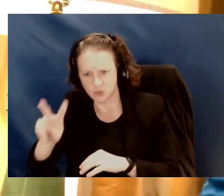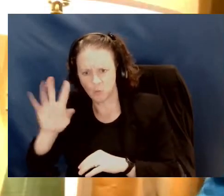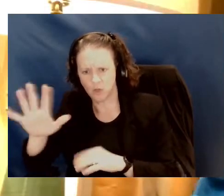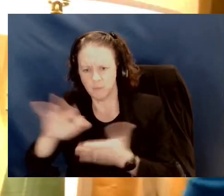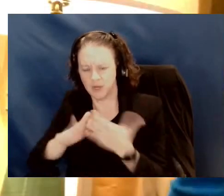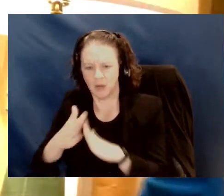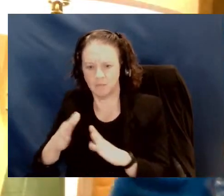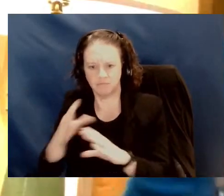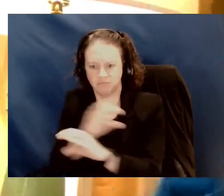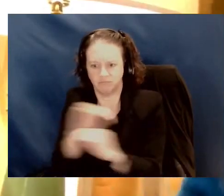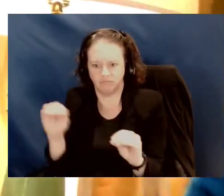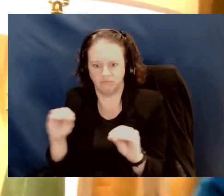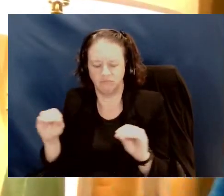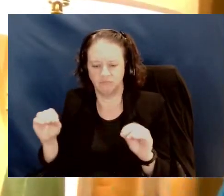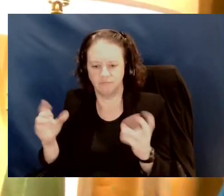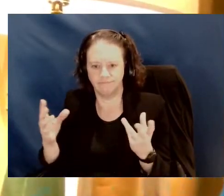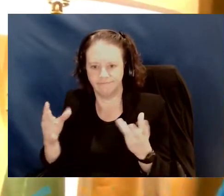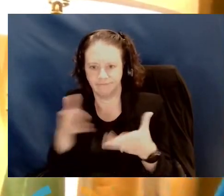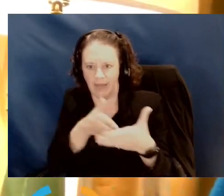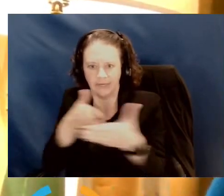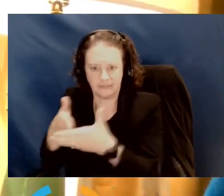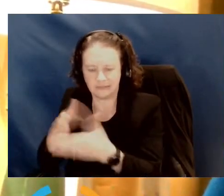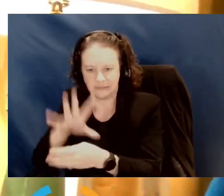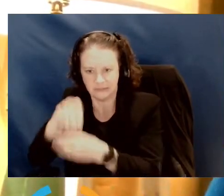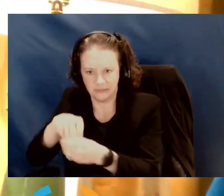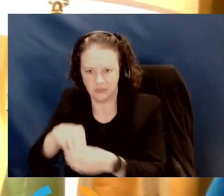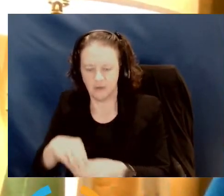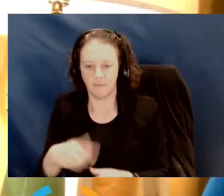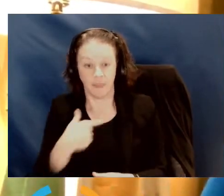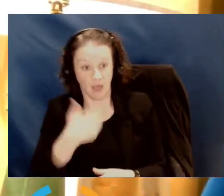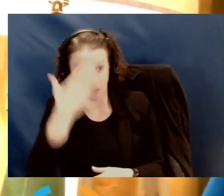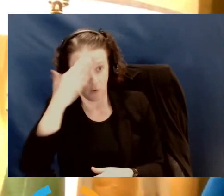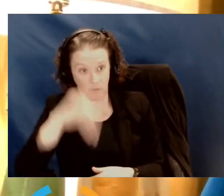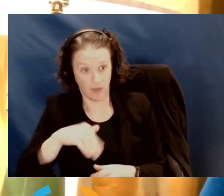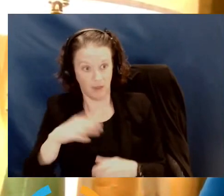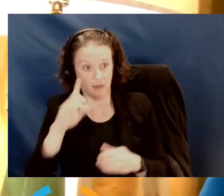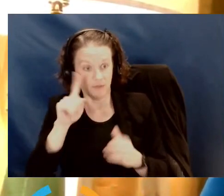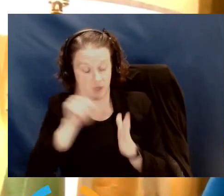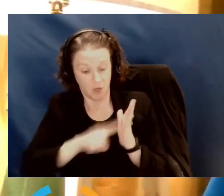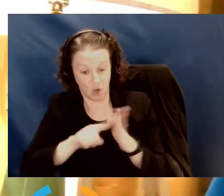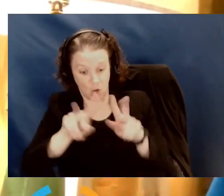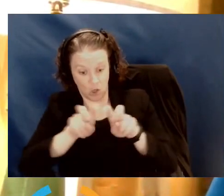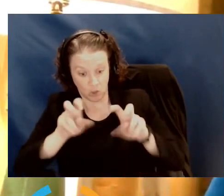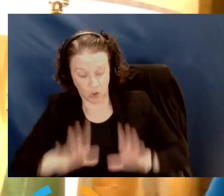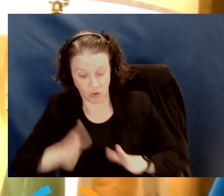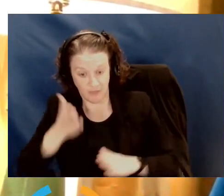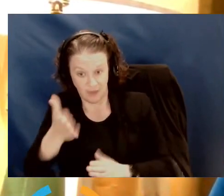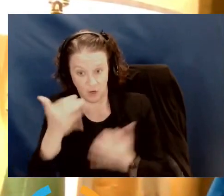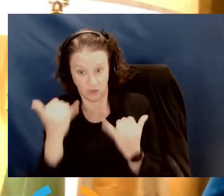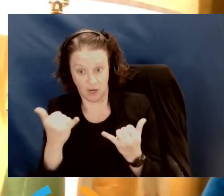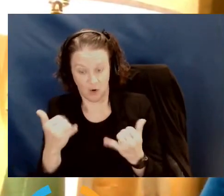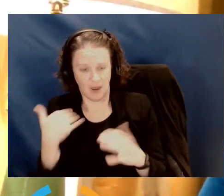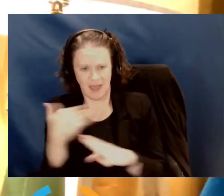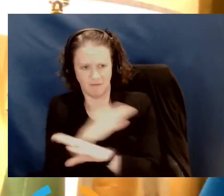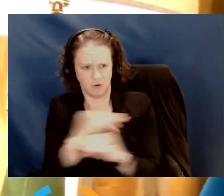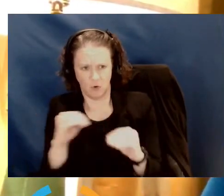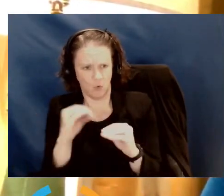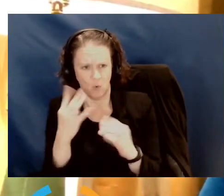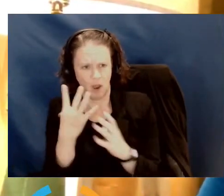I hope that I know that the auditors that are there now are free of this outside influence.